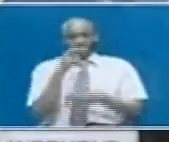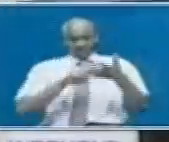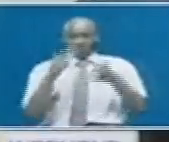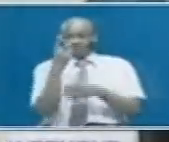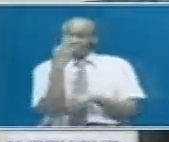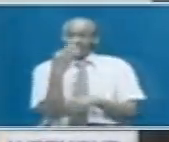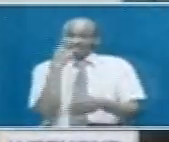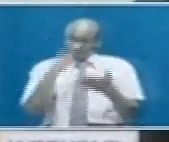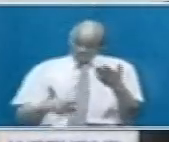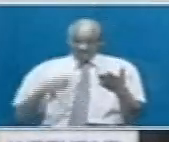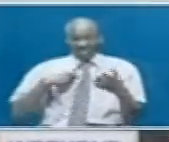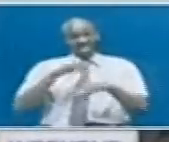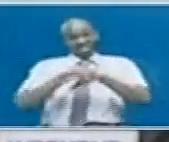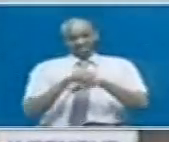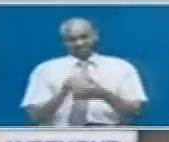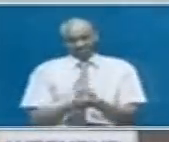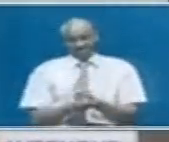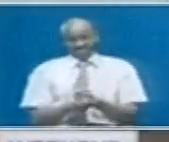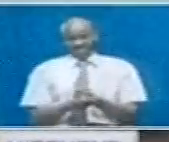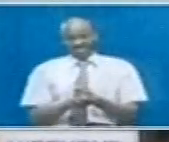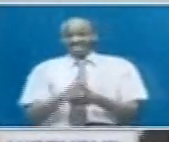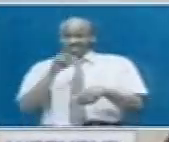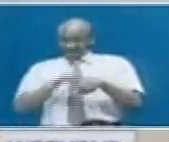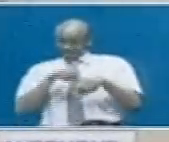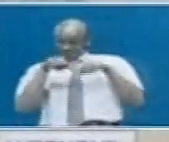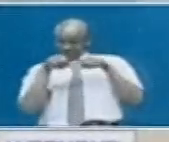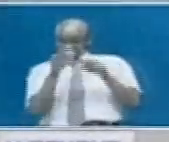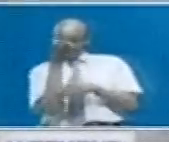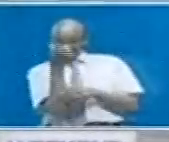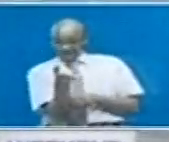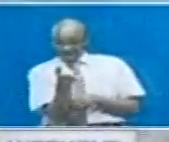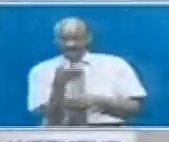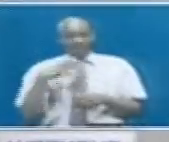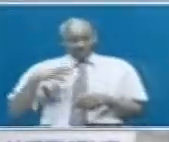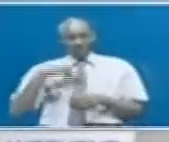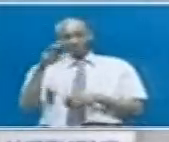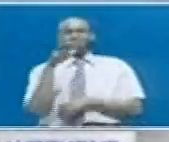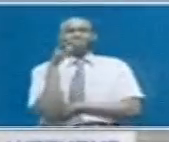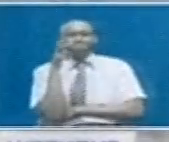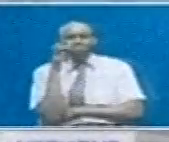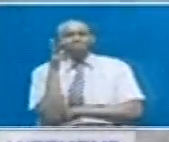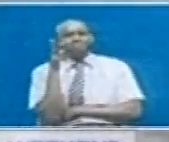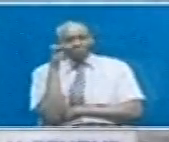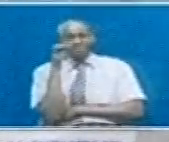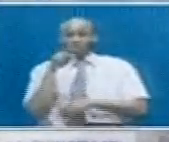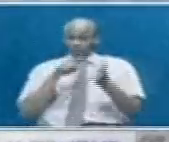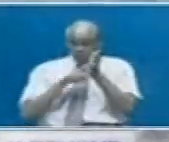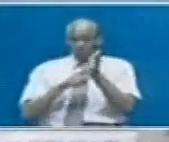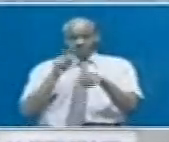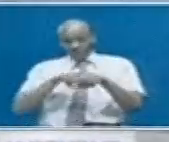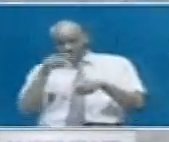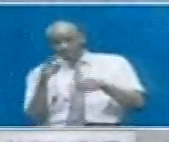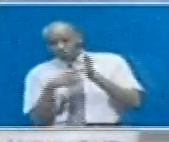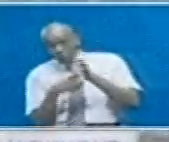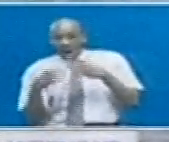23 inasema kwa lugha ya kisungu. And just like an alcoholic anonymous session, the congregants give their progress while the new ones